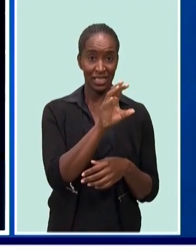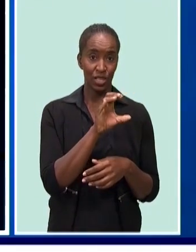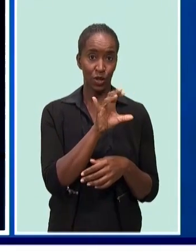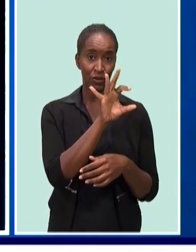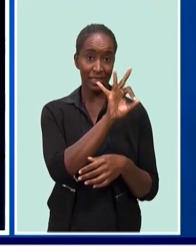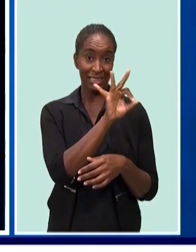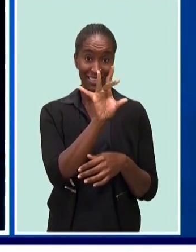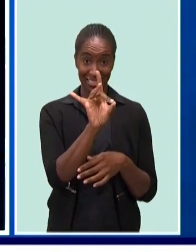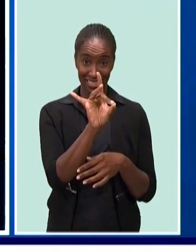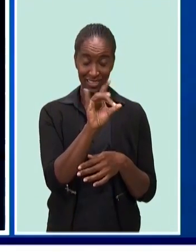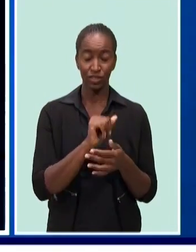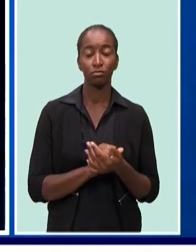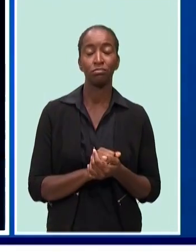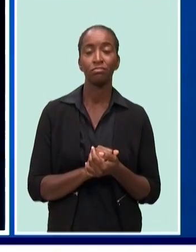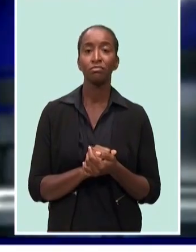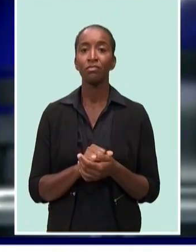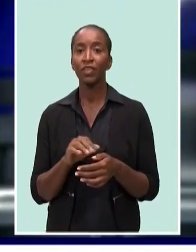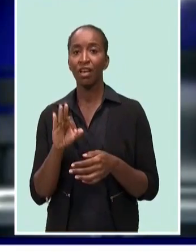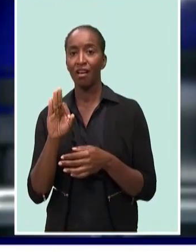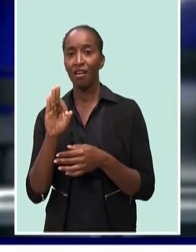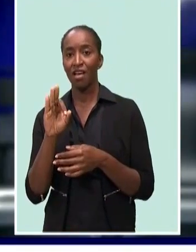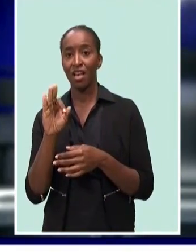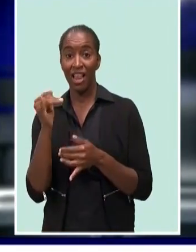attending the semis and a lowly